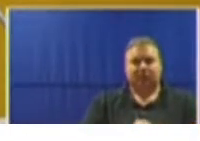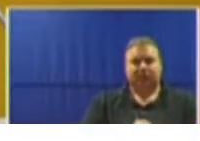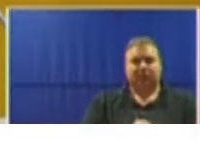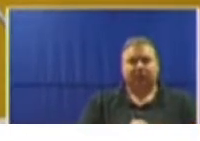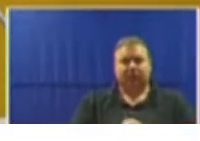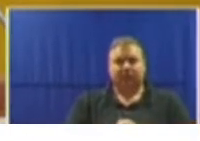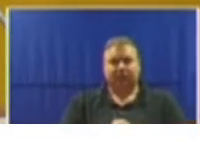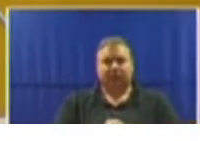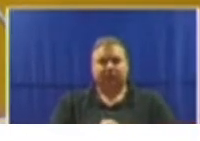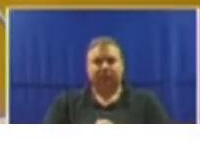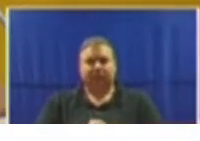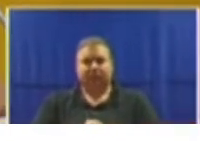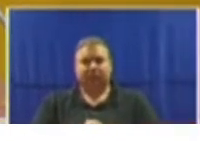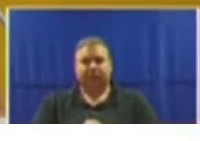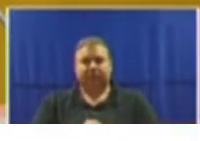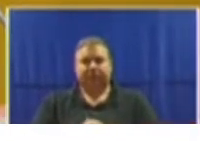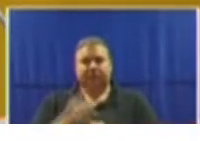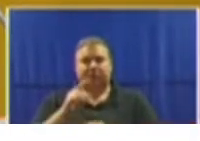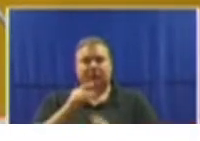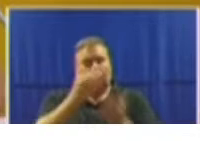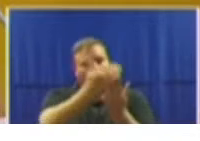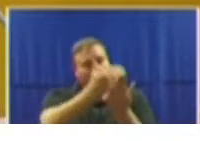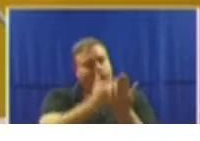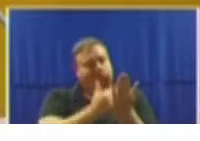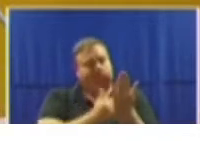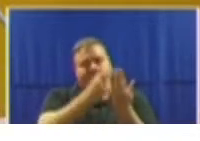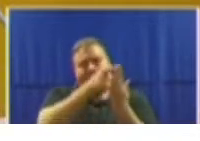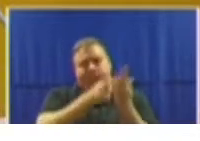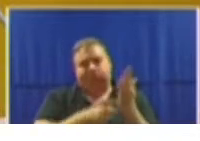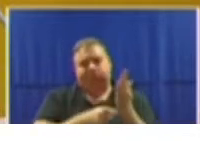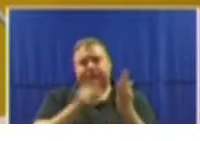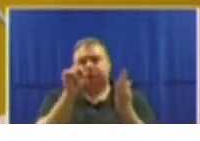The first item on the order paper